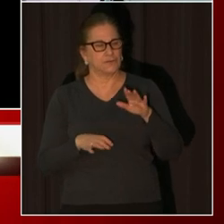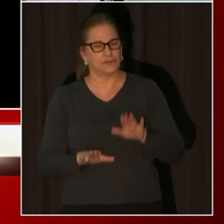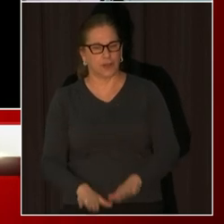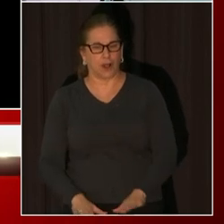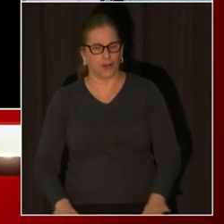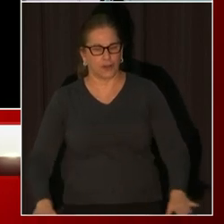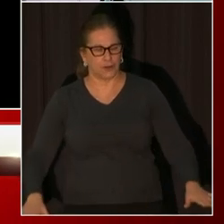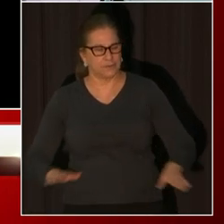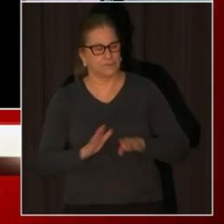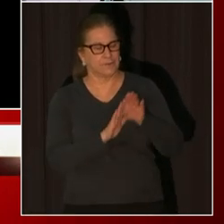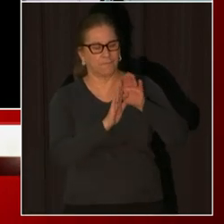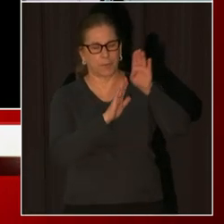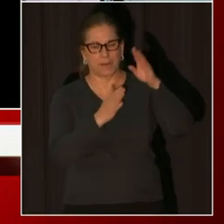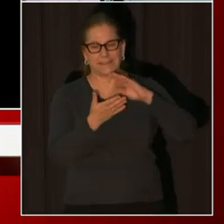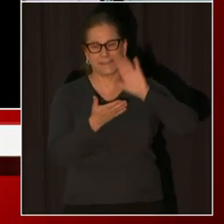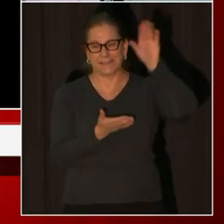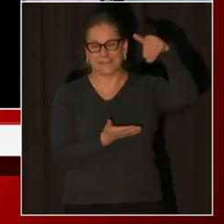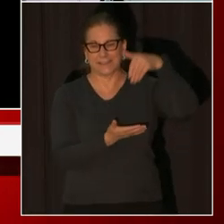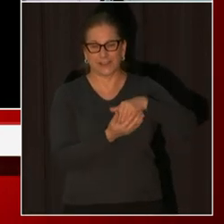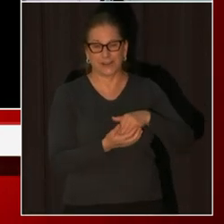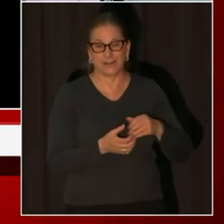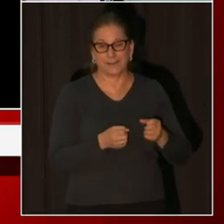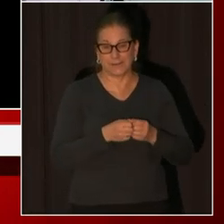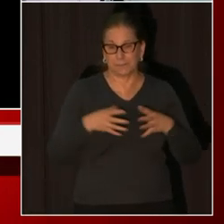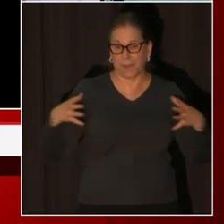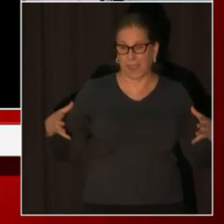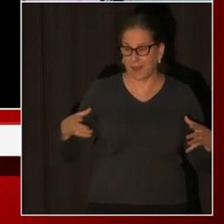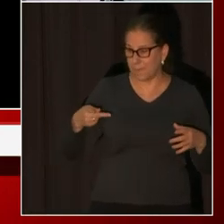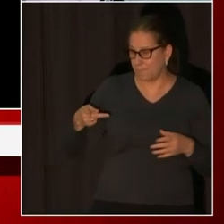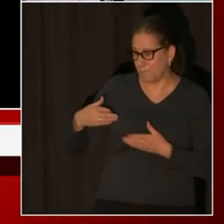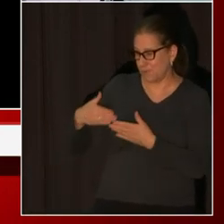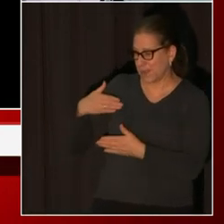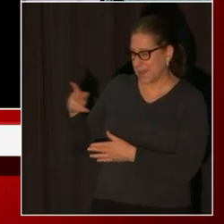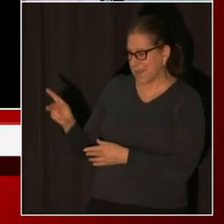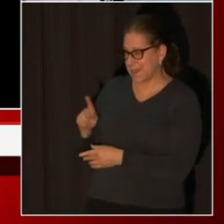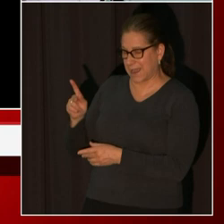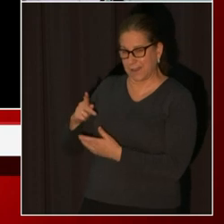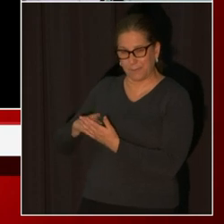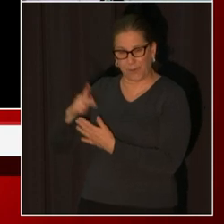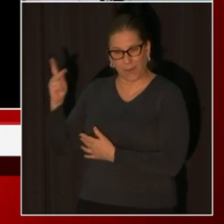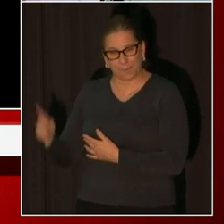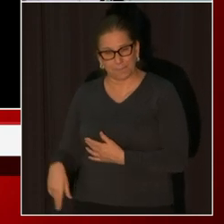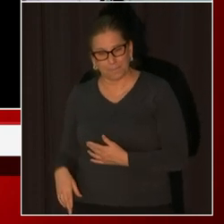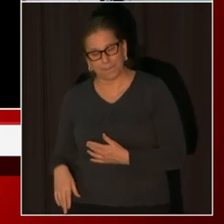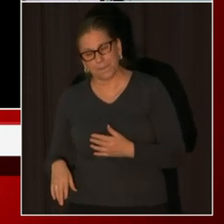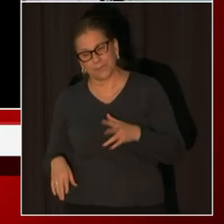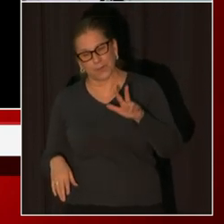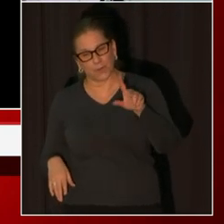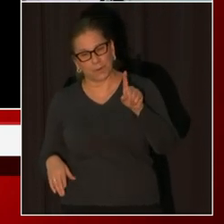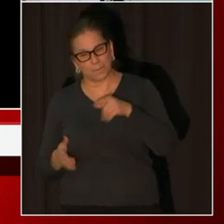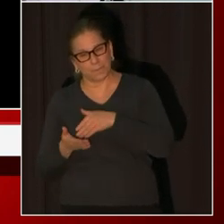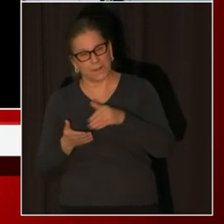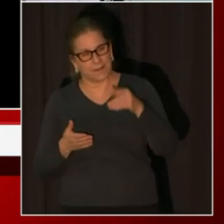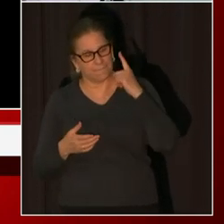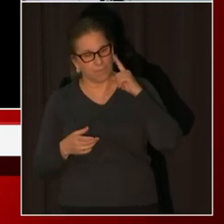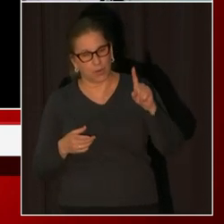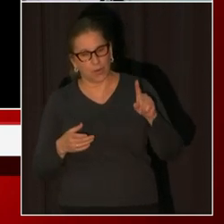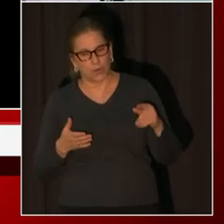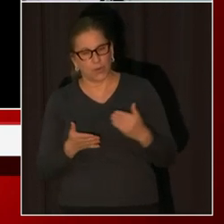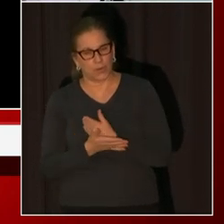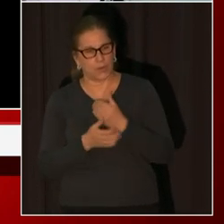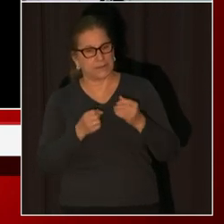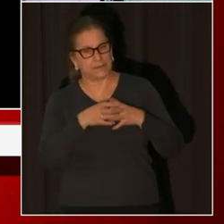seats at Amadon Bowen Elementary School, $23 million for a new expansion at Barnard Elementary,